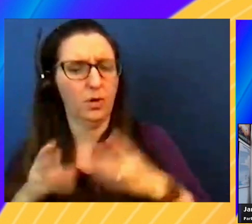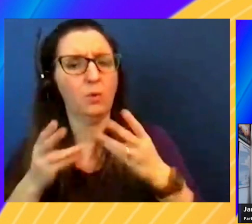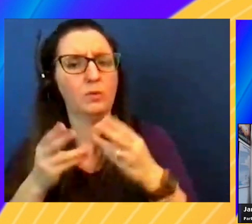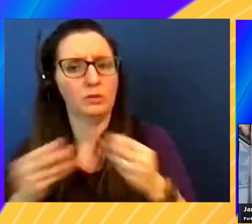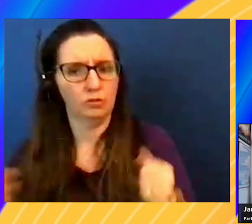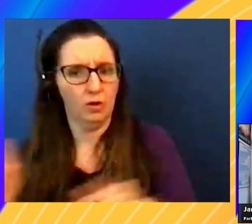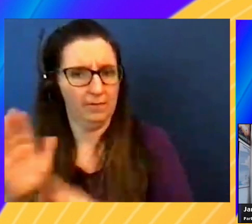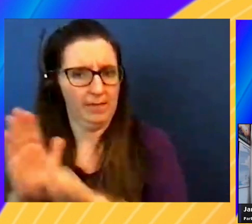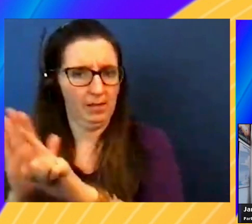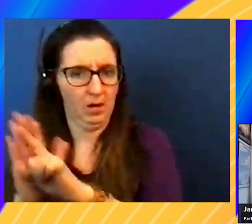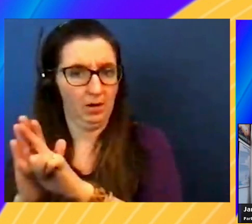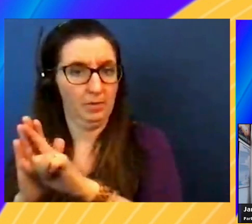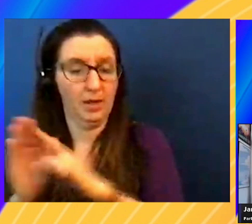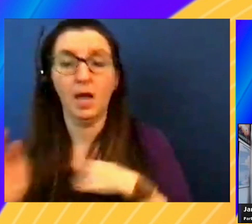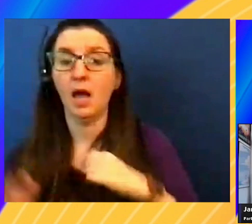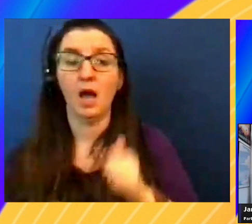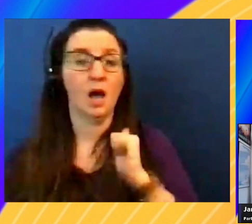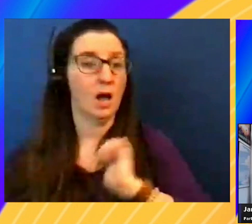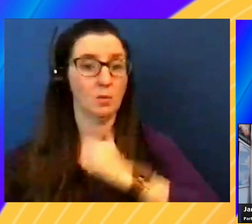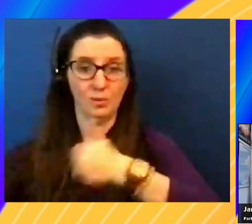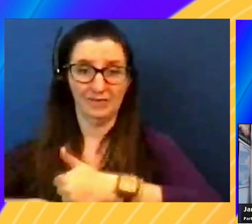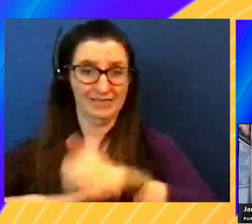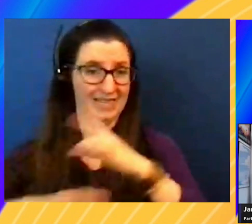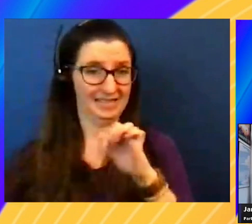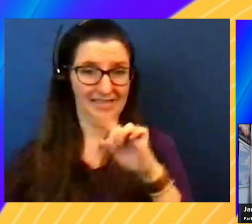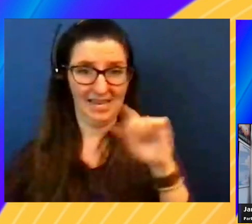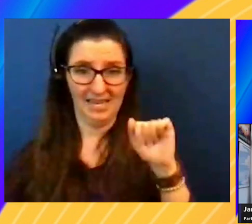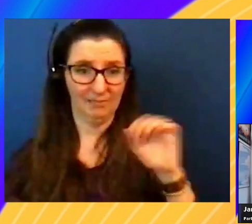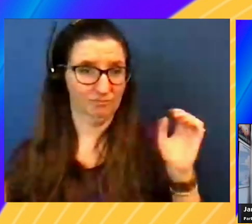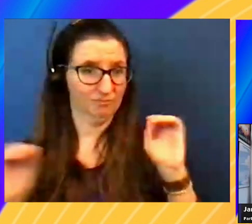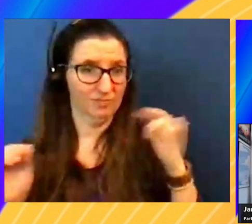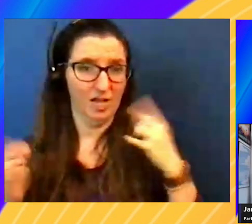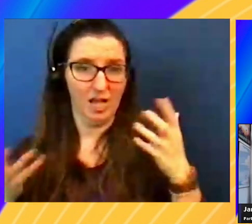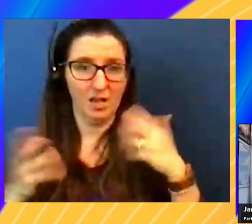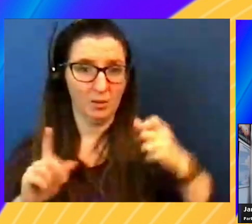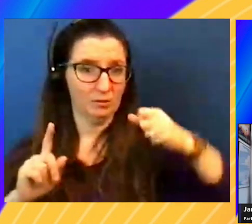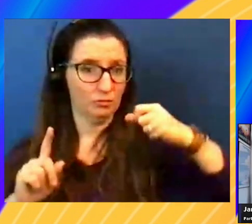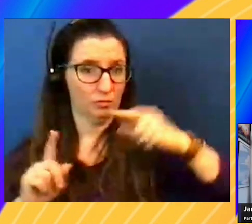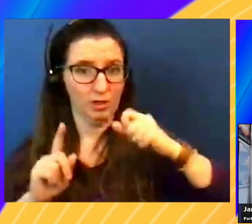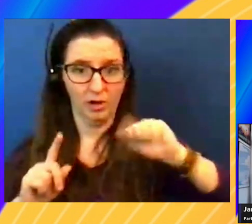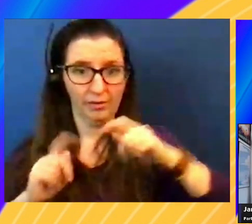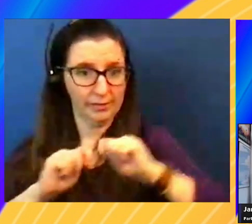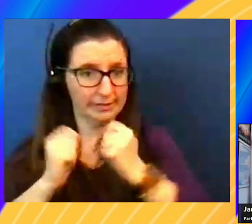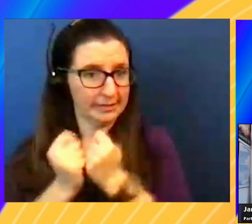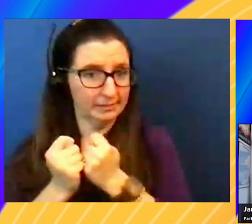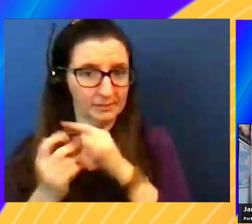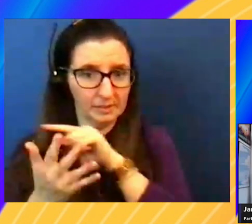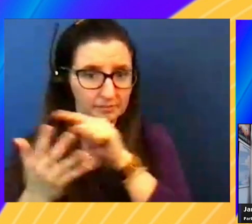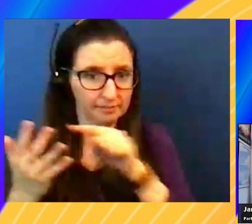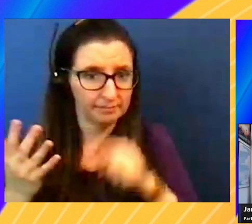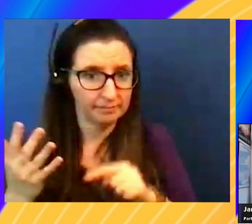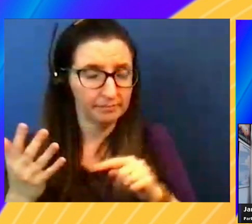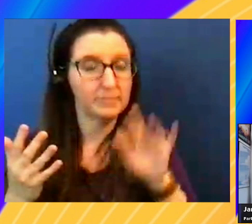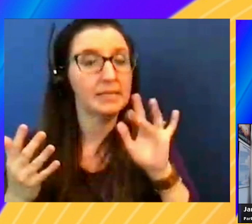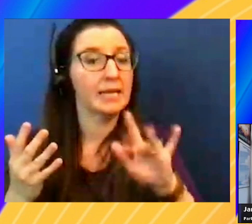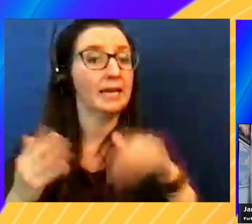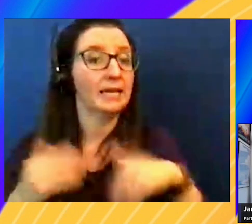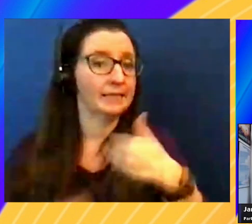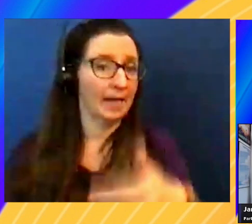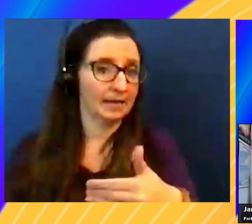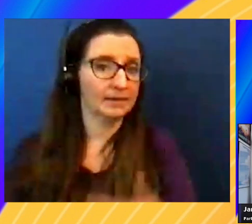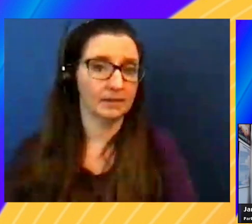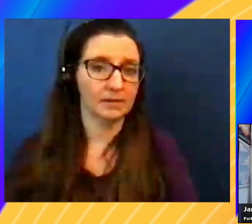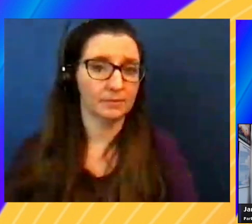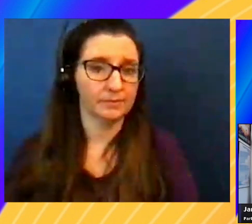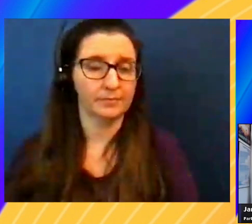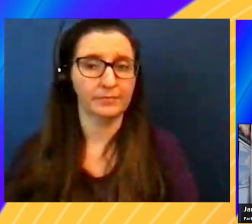not going to set any today though, because I don't want to trigger other teams. And so I'm going to go ahead and hit next. And then I'm going